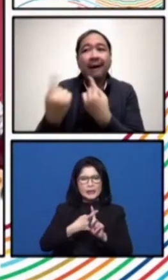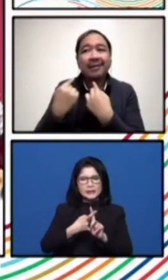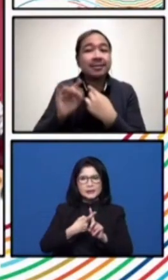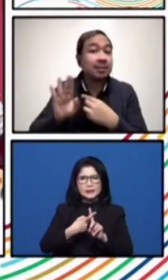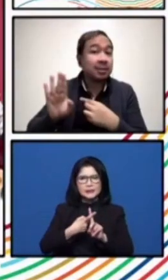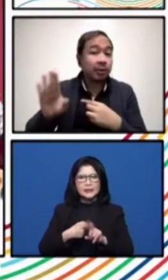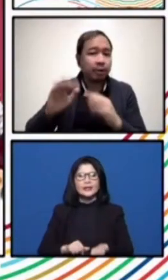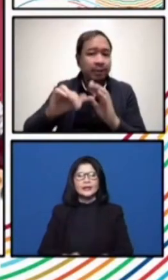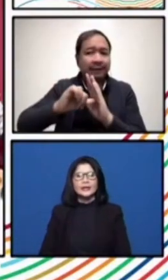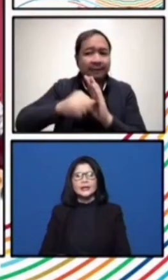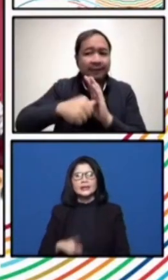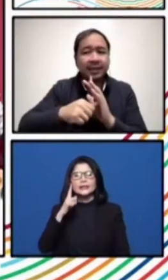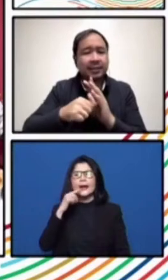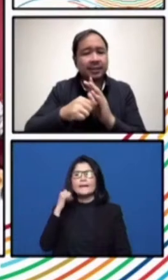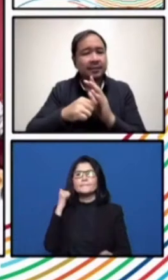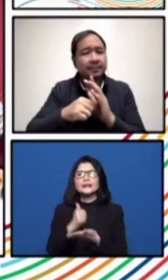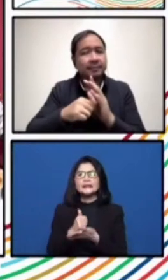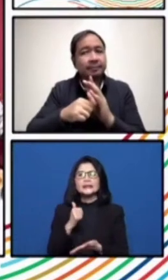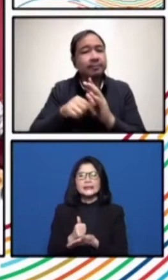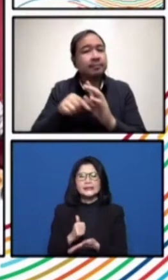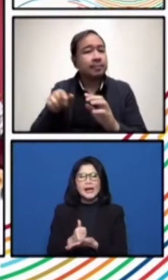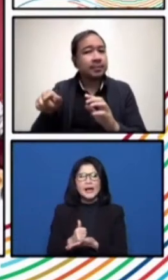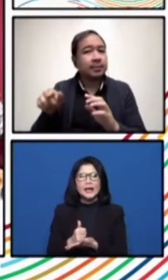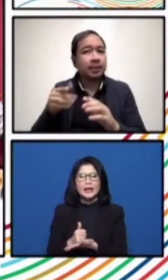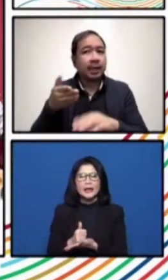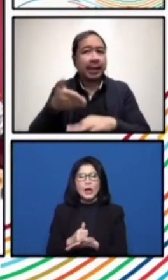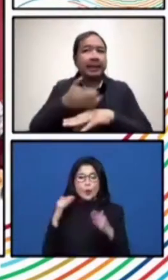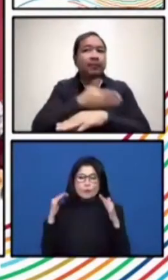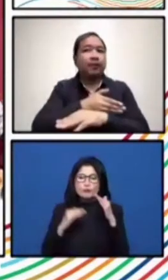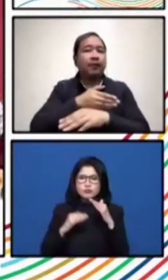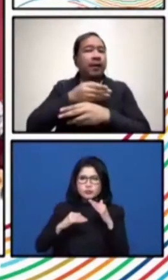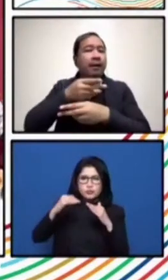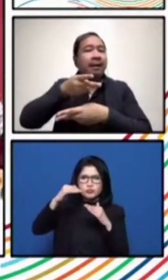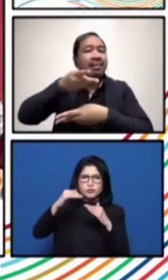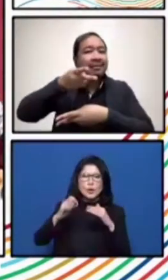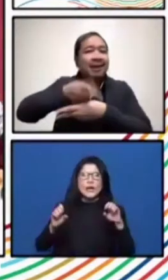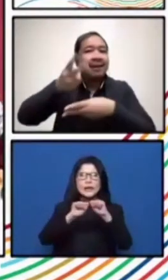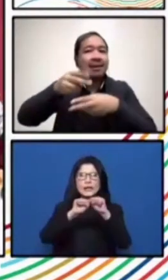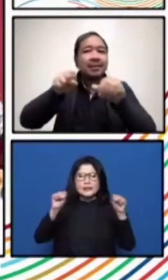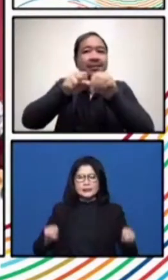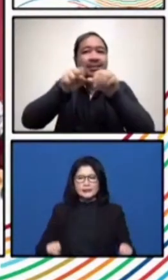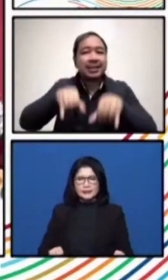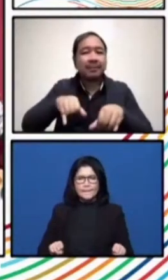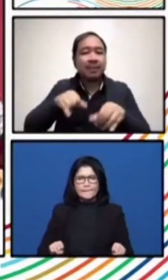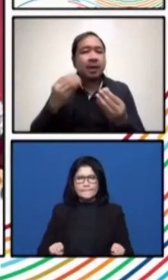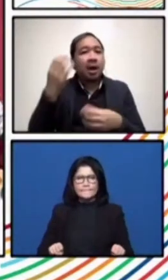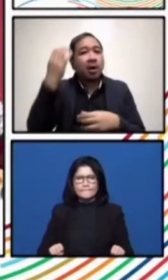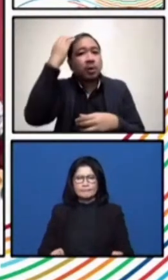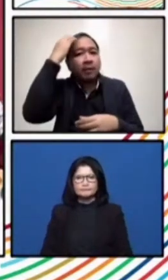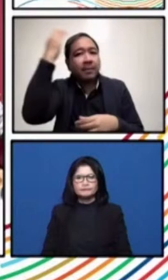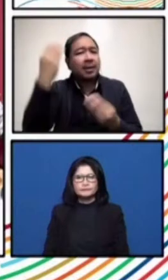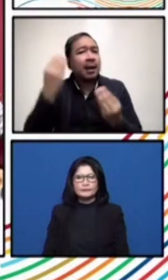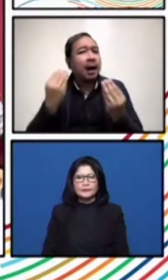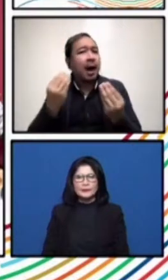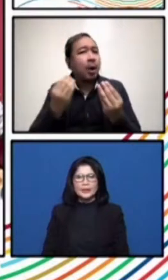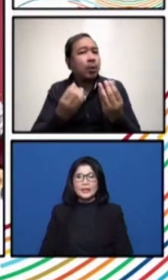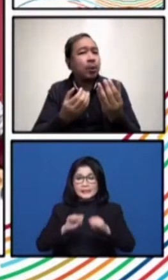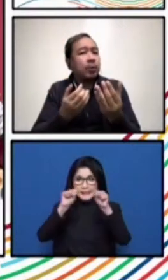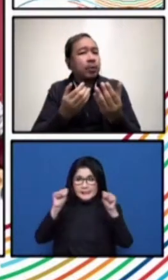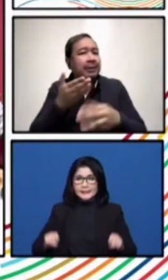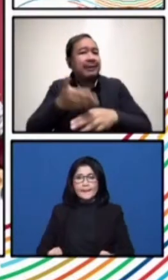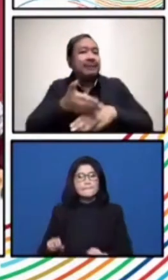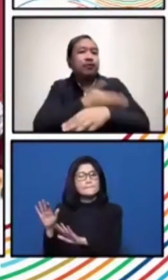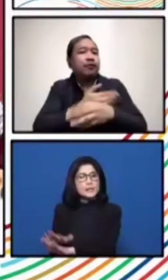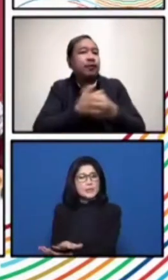of improving Care Systems how can governments enhance support services for